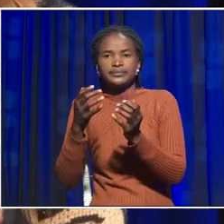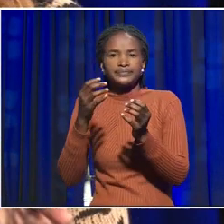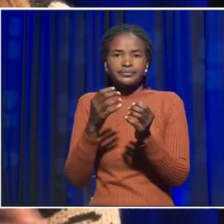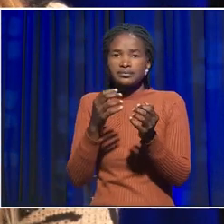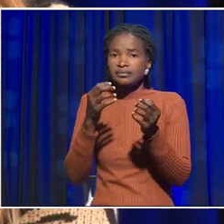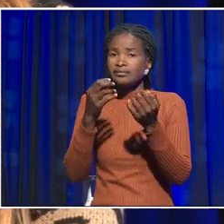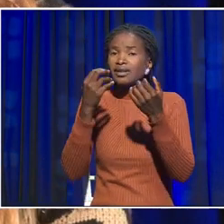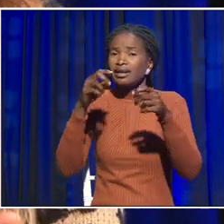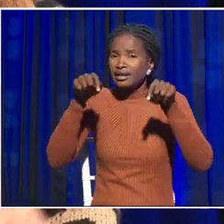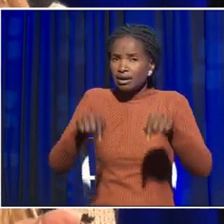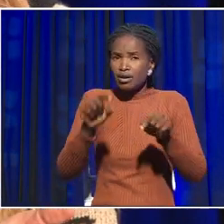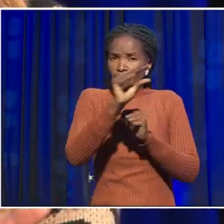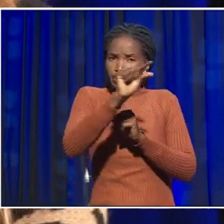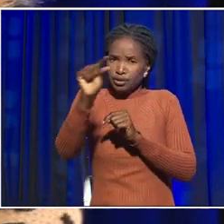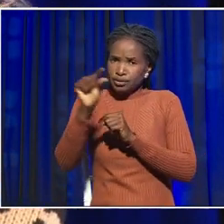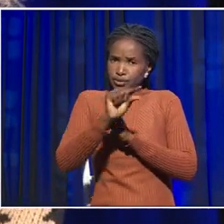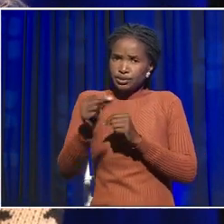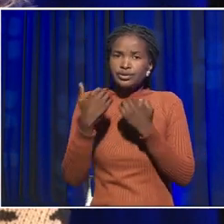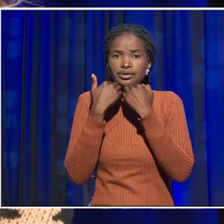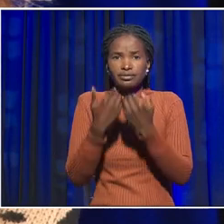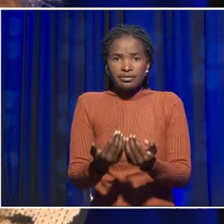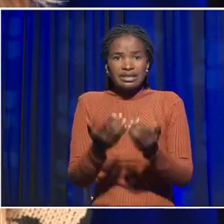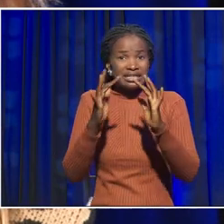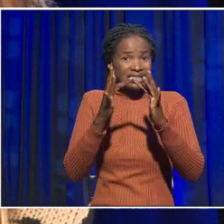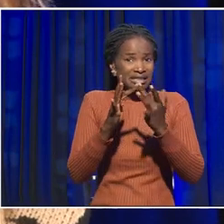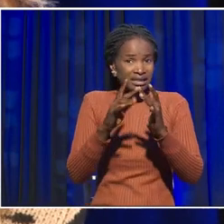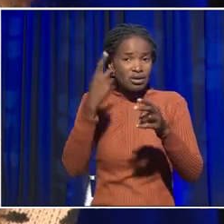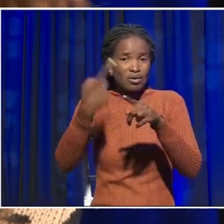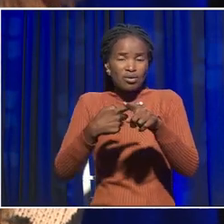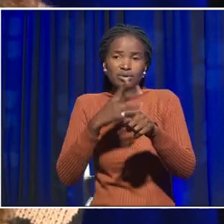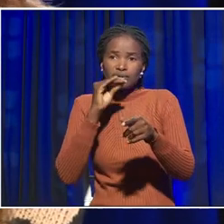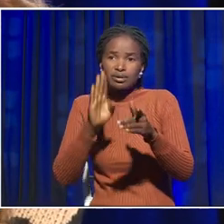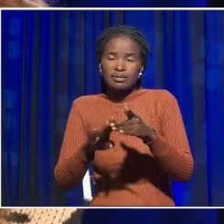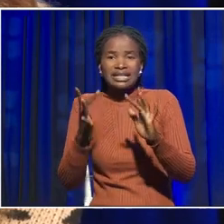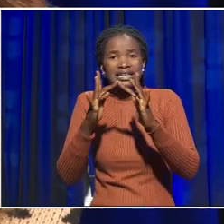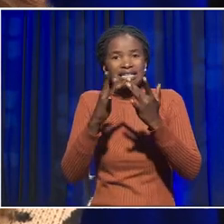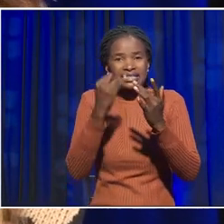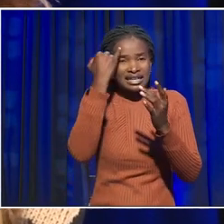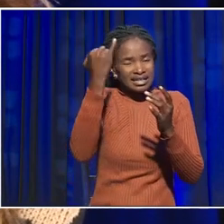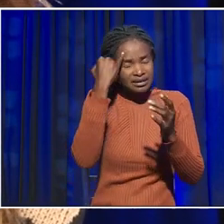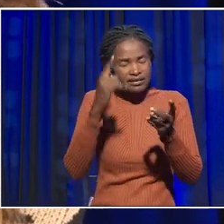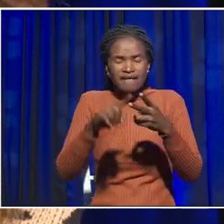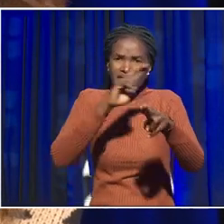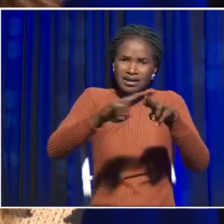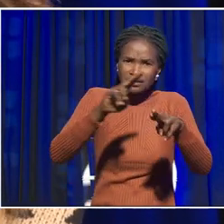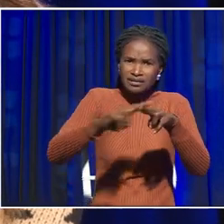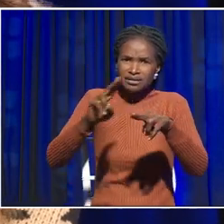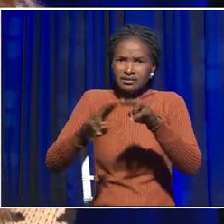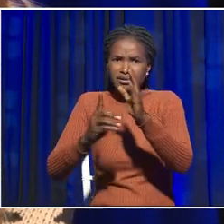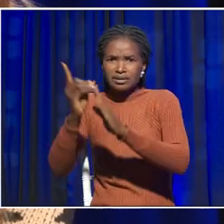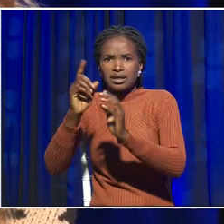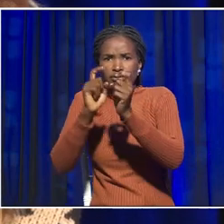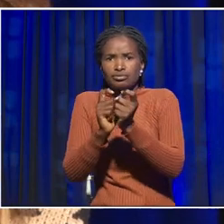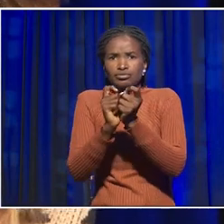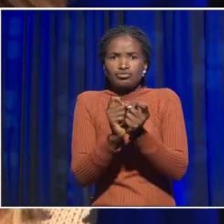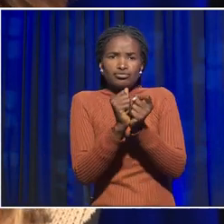the biggest terms in the landscape of digital, we talk usually about digital innovation, acceleration, and